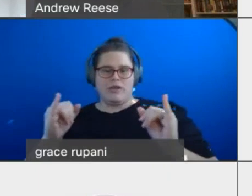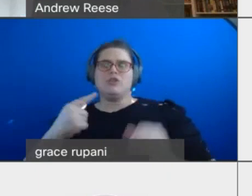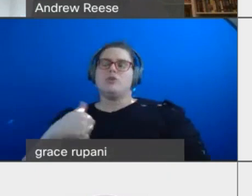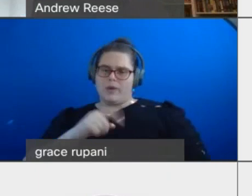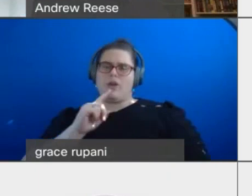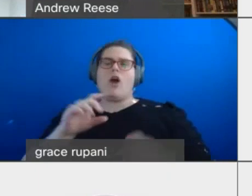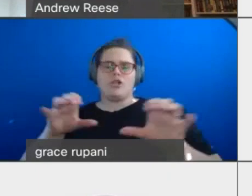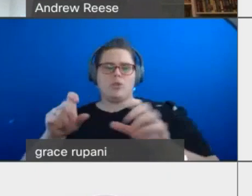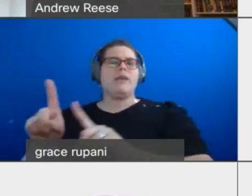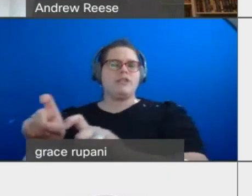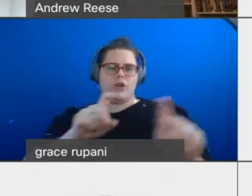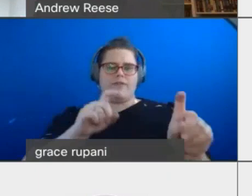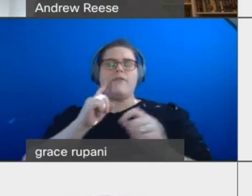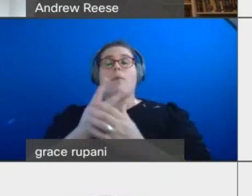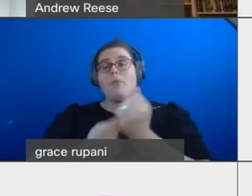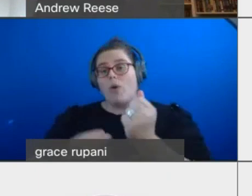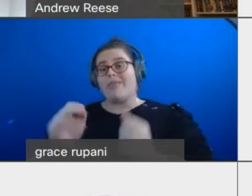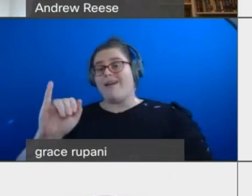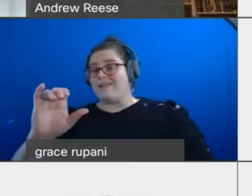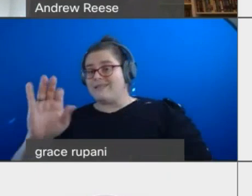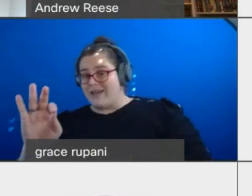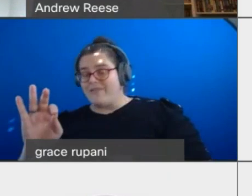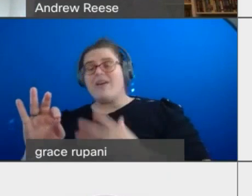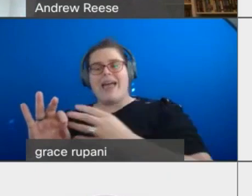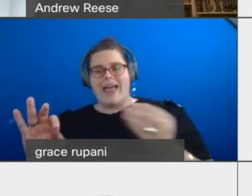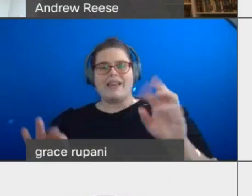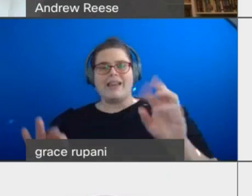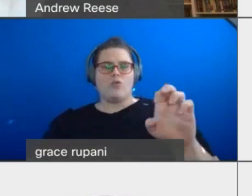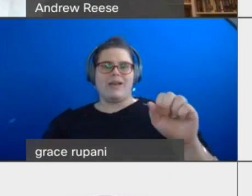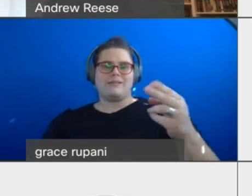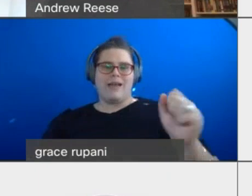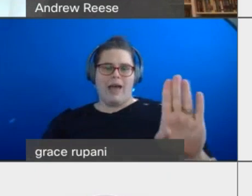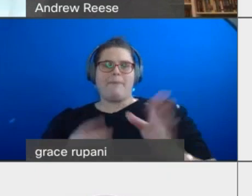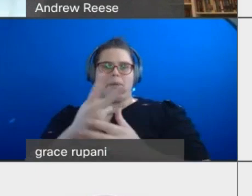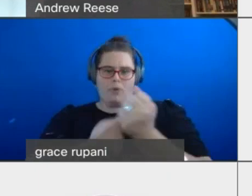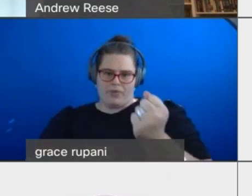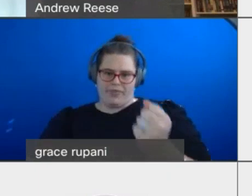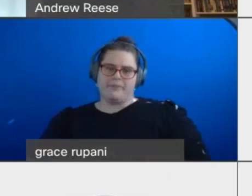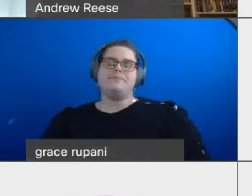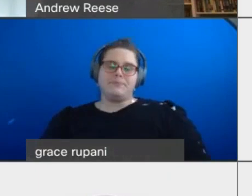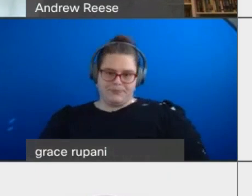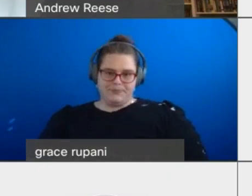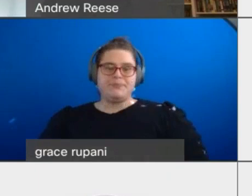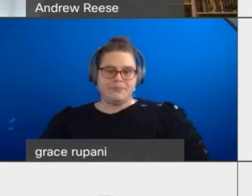for both ICFs and also for ResHabs. Thank you.